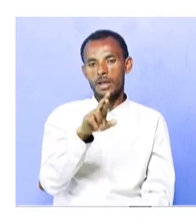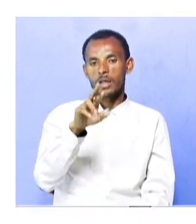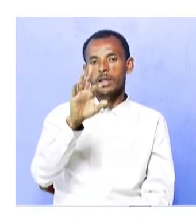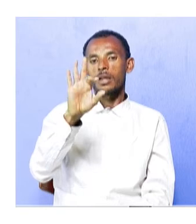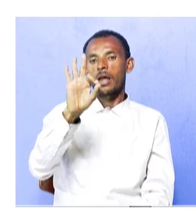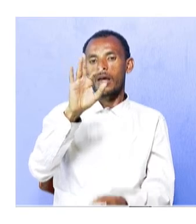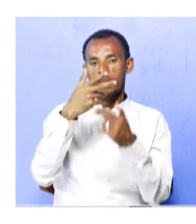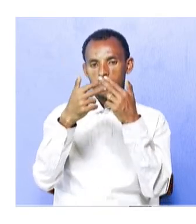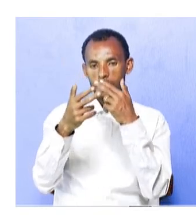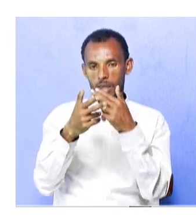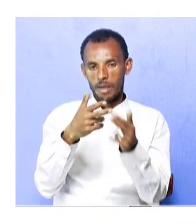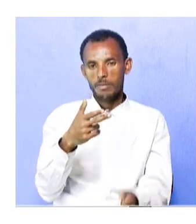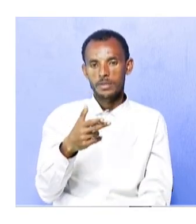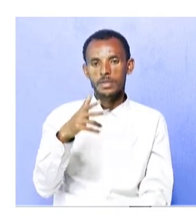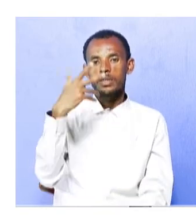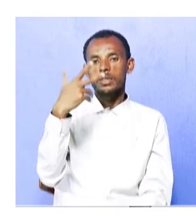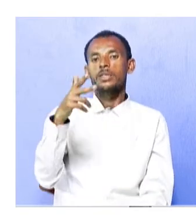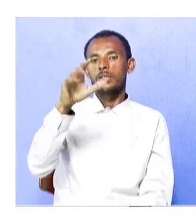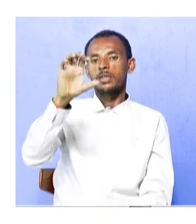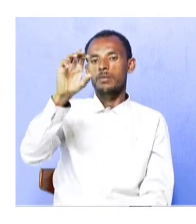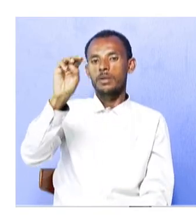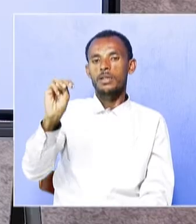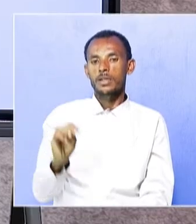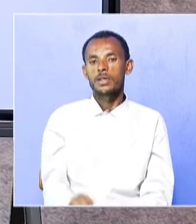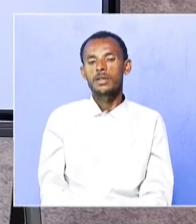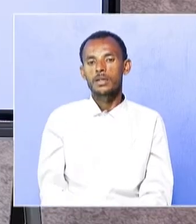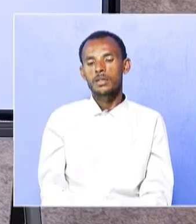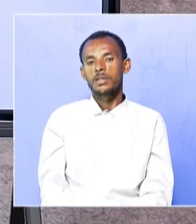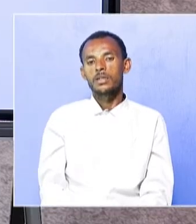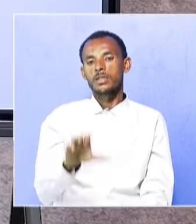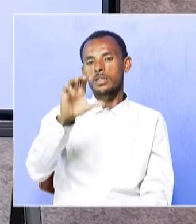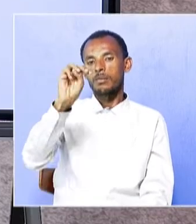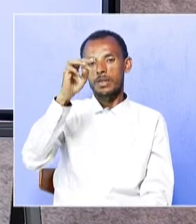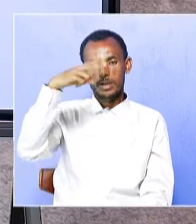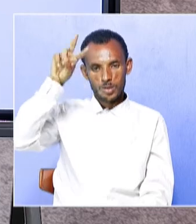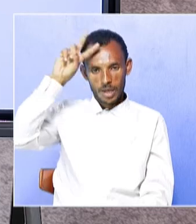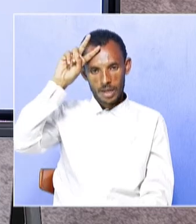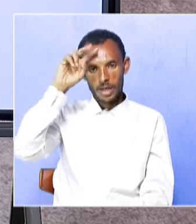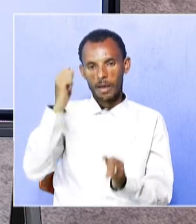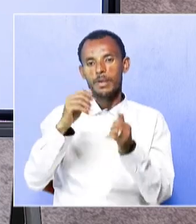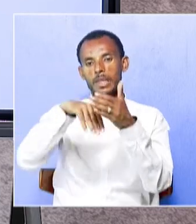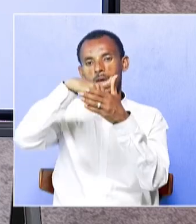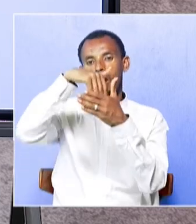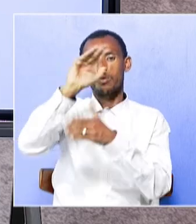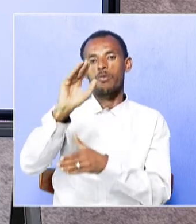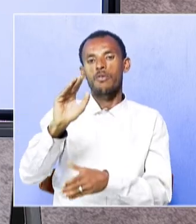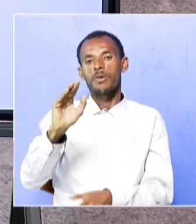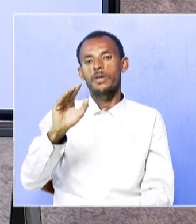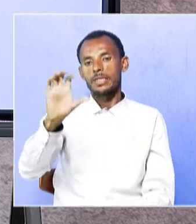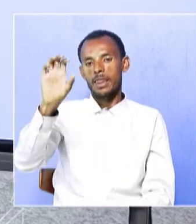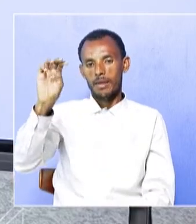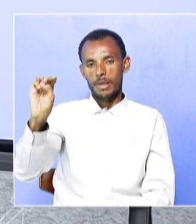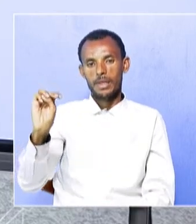9 times 13 centimeter square. Now centimeter square can be taken out as